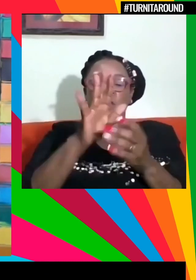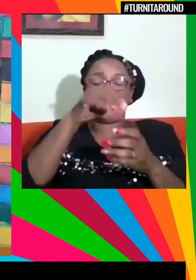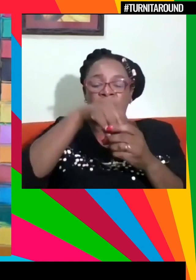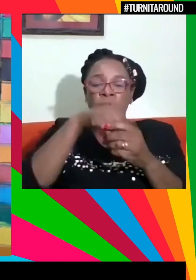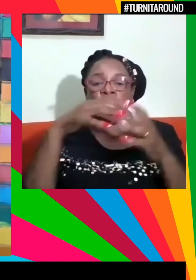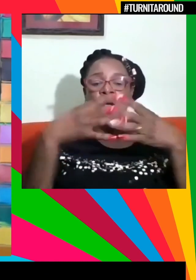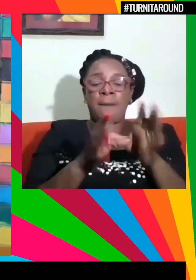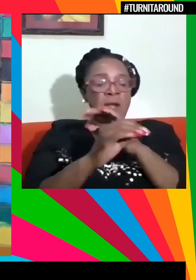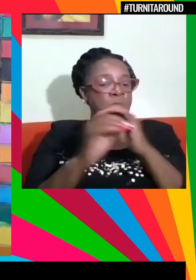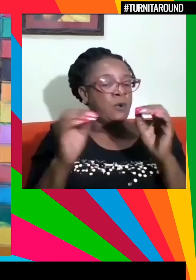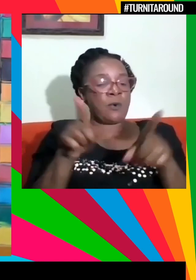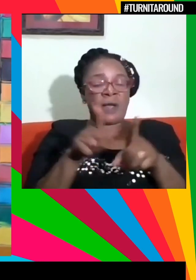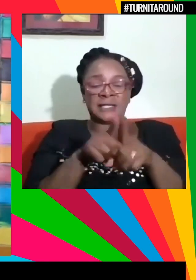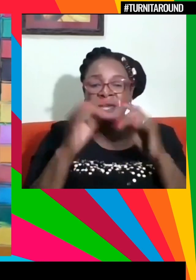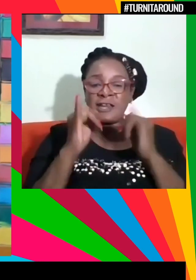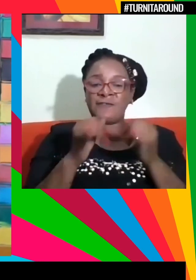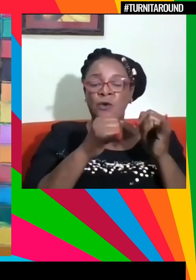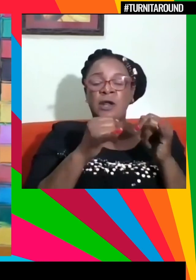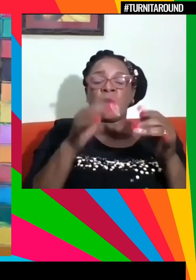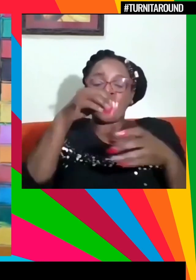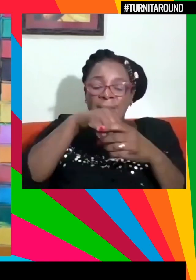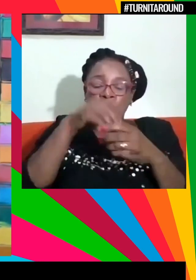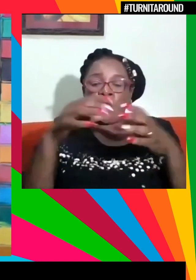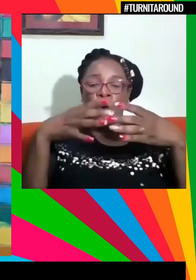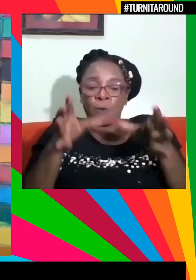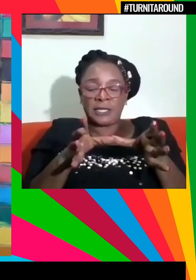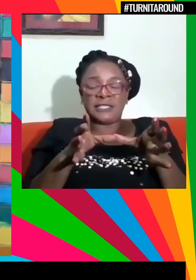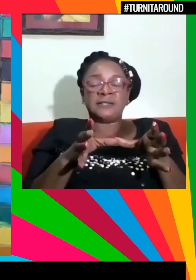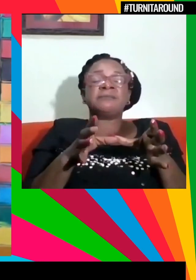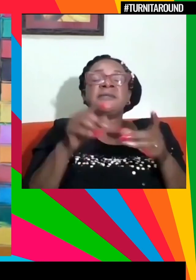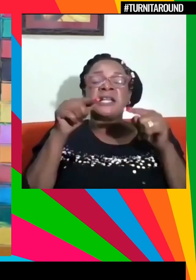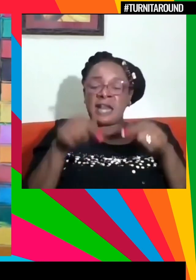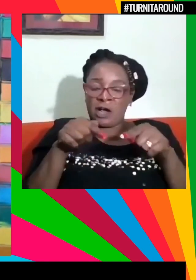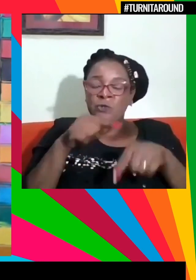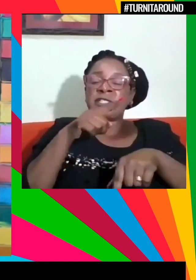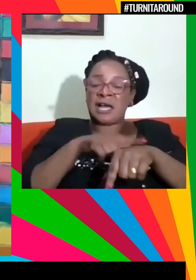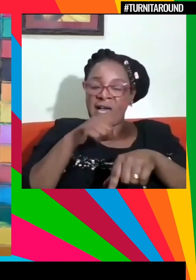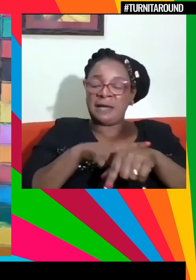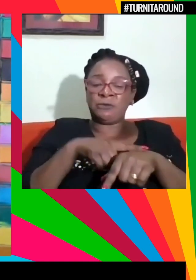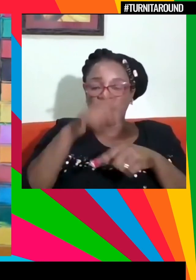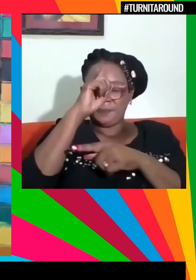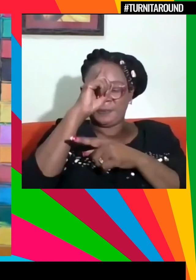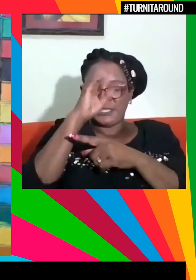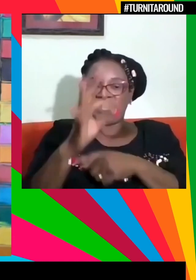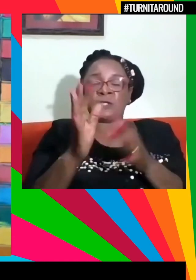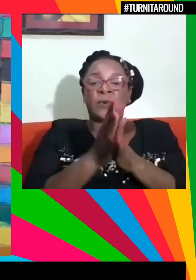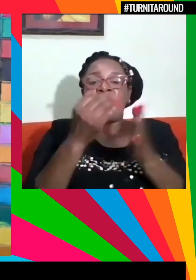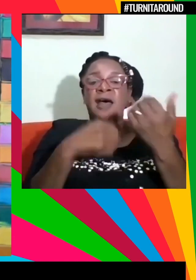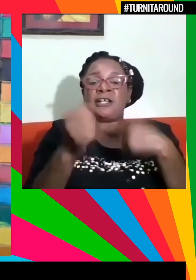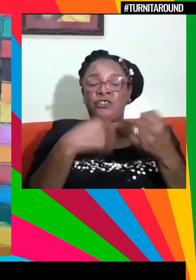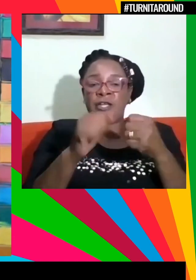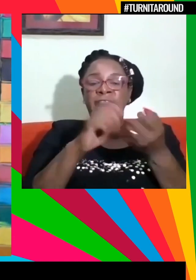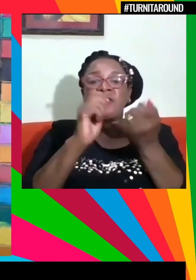an individual, within your community, now is the moment where we all need to really look very clearly at the actions and the change we need to